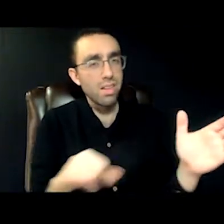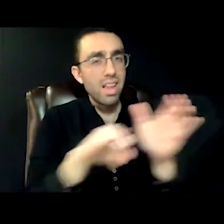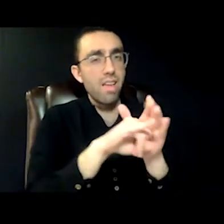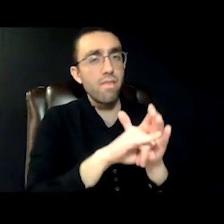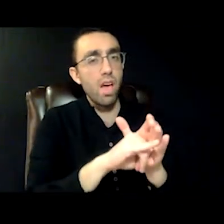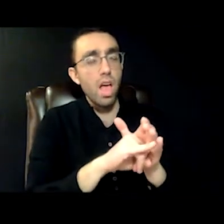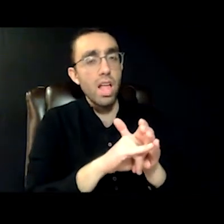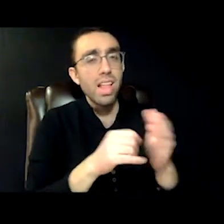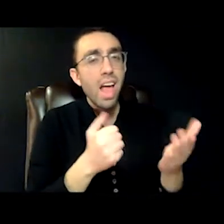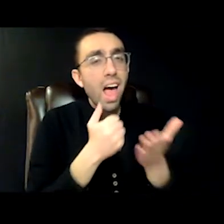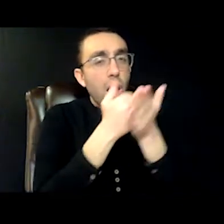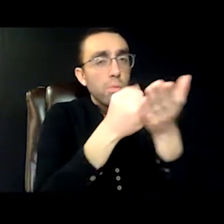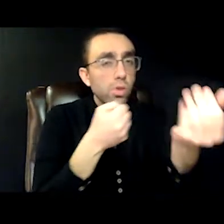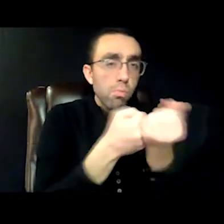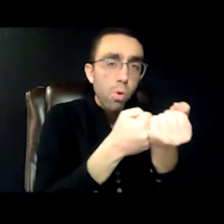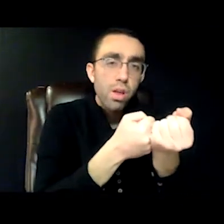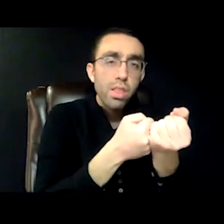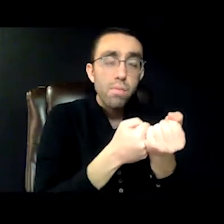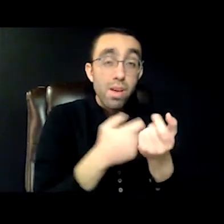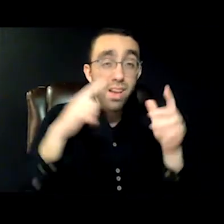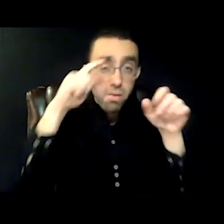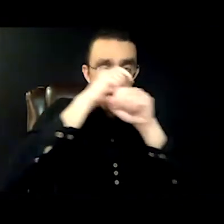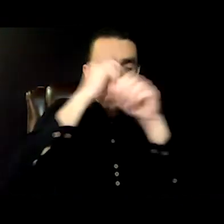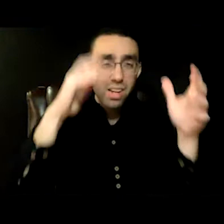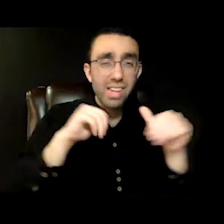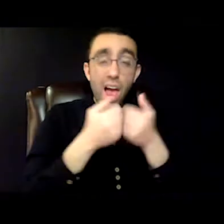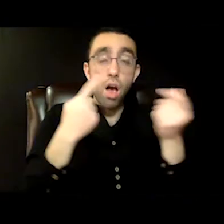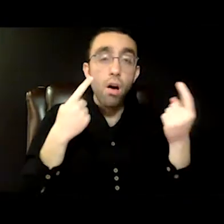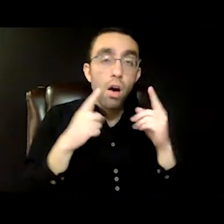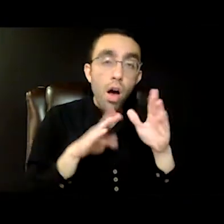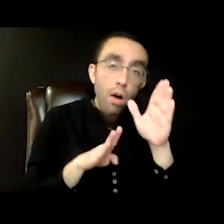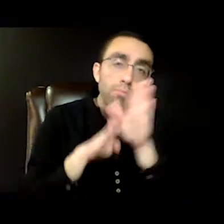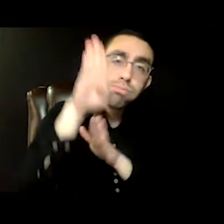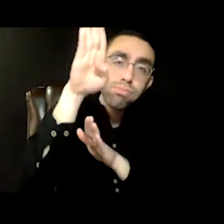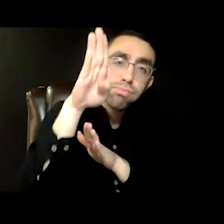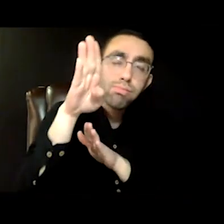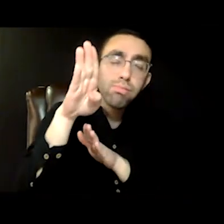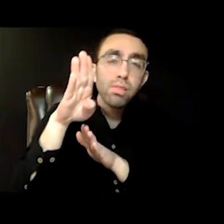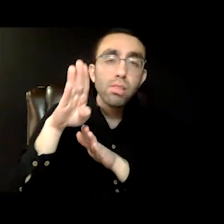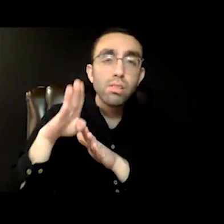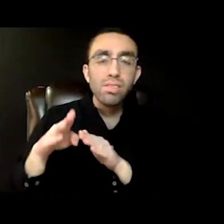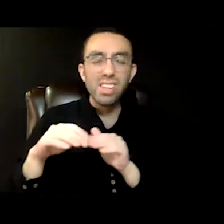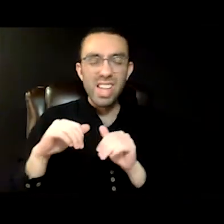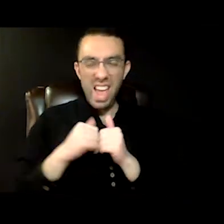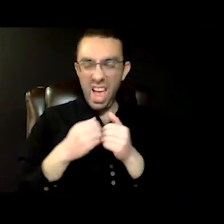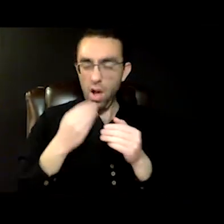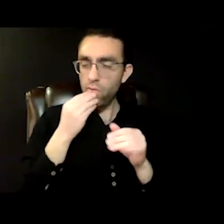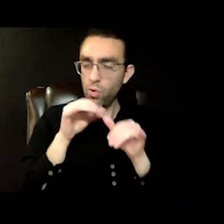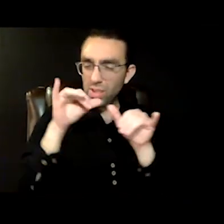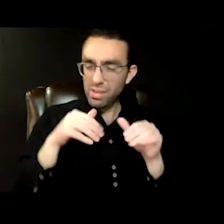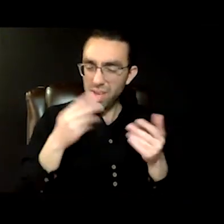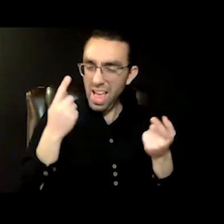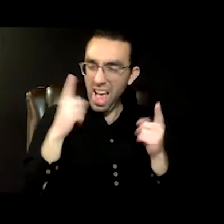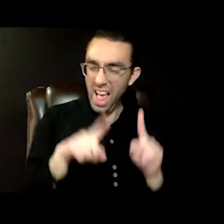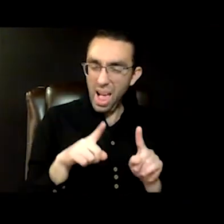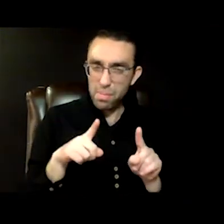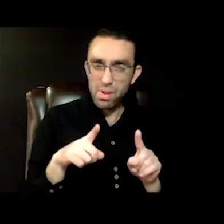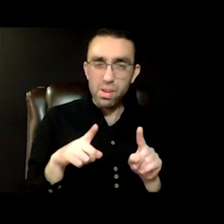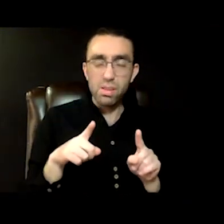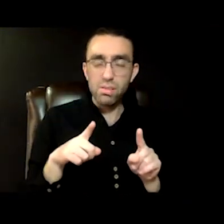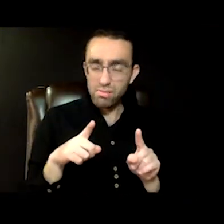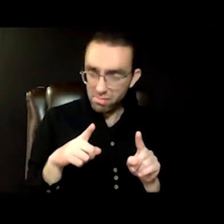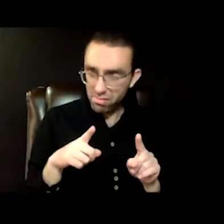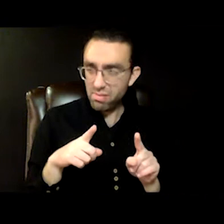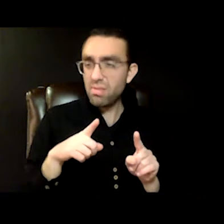know, it happens in a very non-linear way. And we have to understand that when we think about our food system. And that's why we use food web rather than food